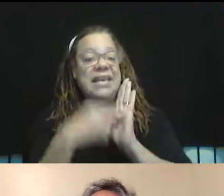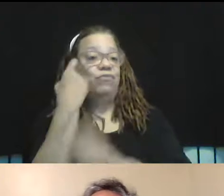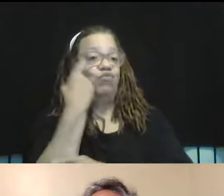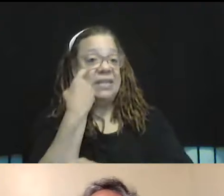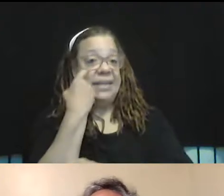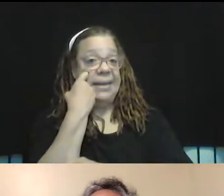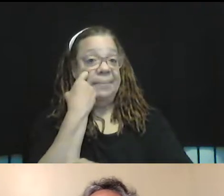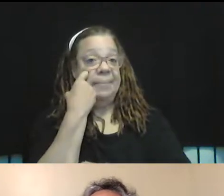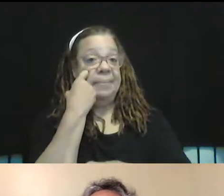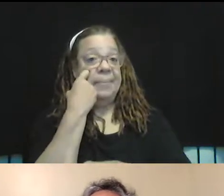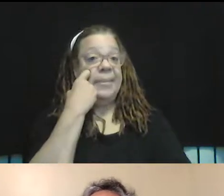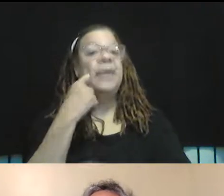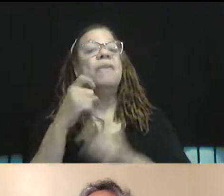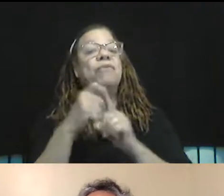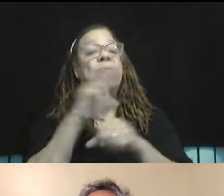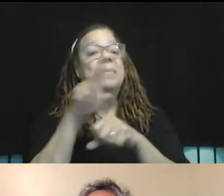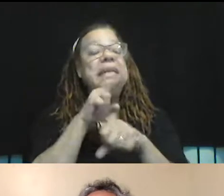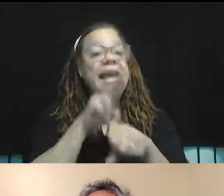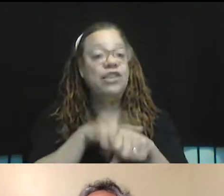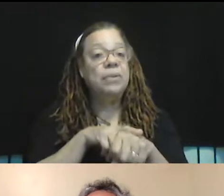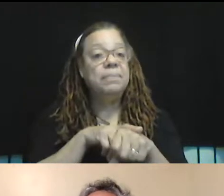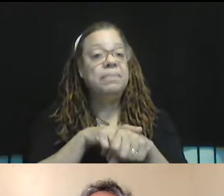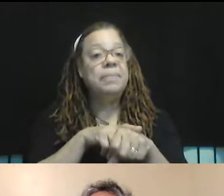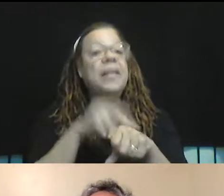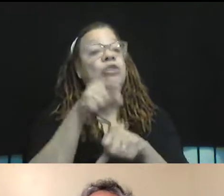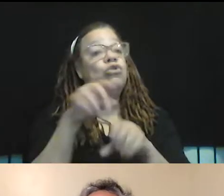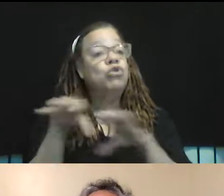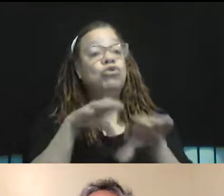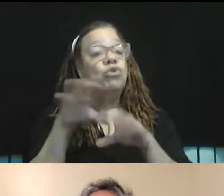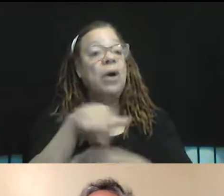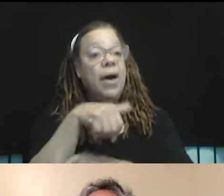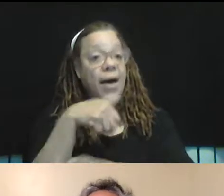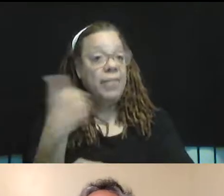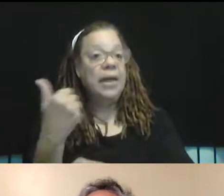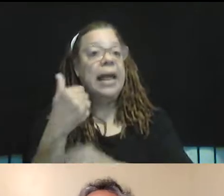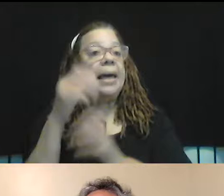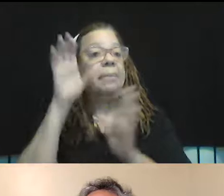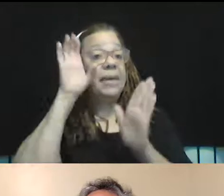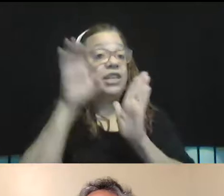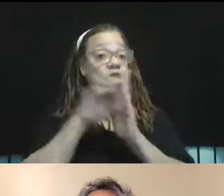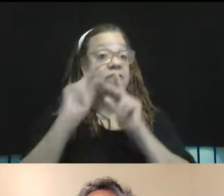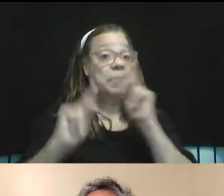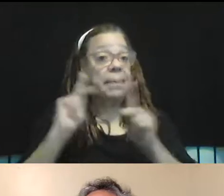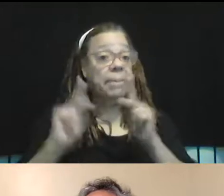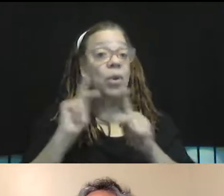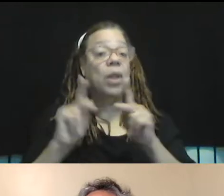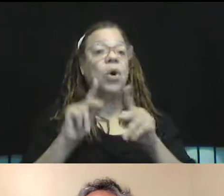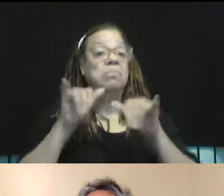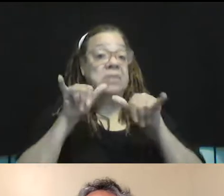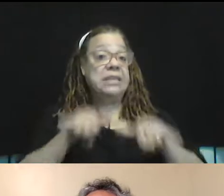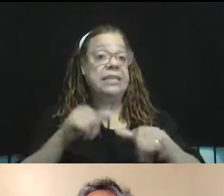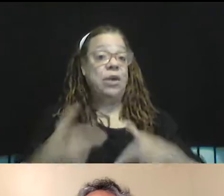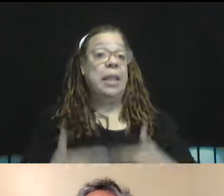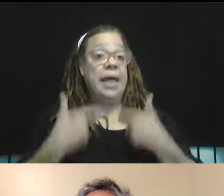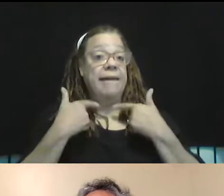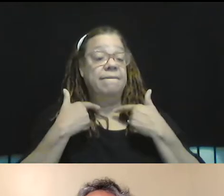are essentially scenes from nature, right? Do you do anything else like, I don't know, portraits or, I don't know, still lifes or other